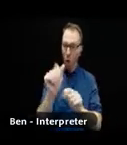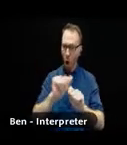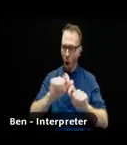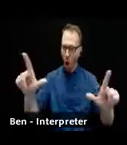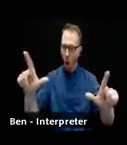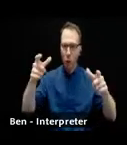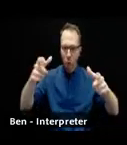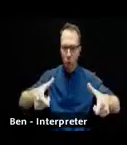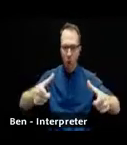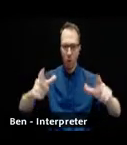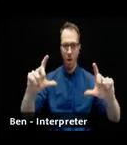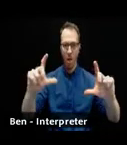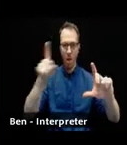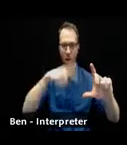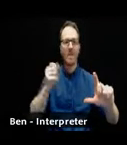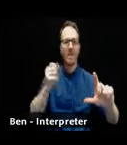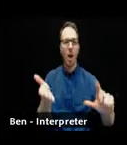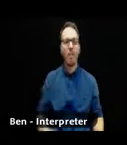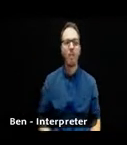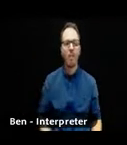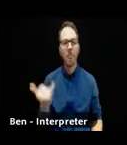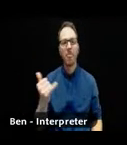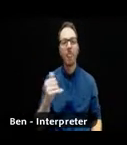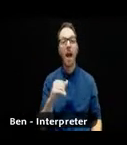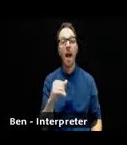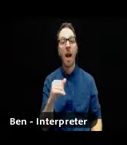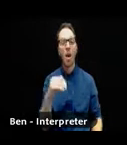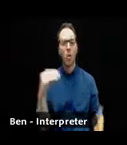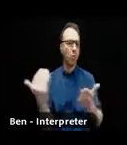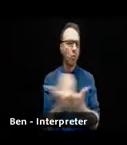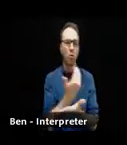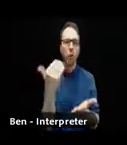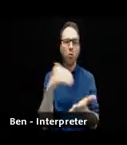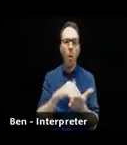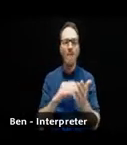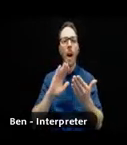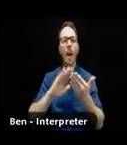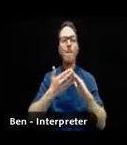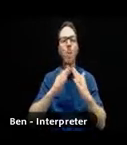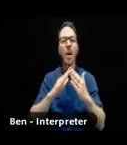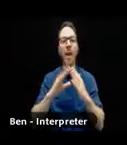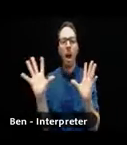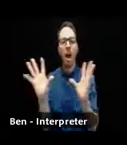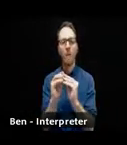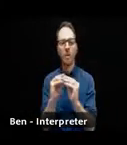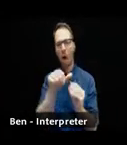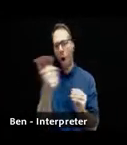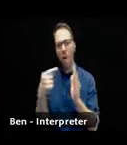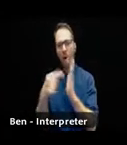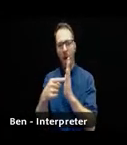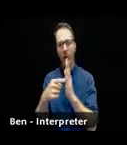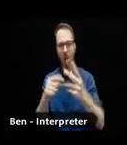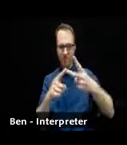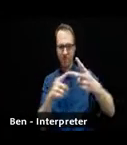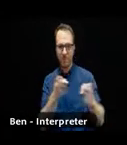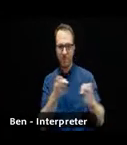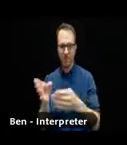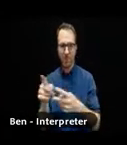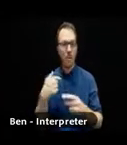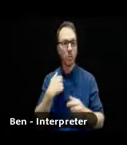there. And so restorative community conferencing is the other model that we work in. Oh, I'm so